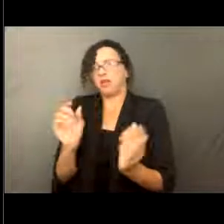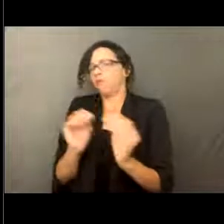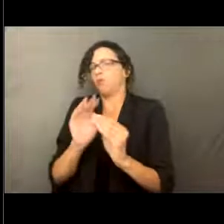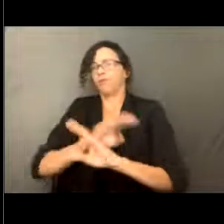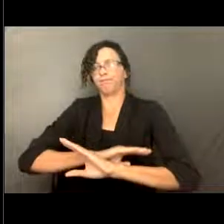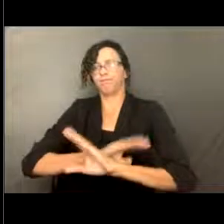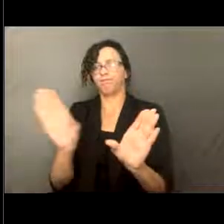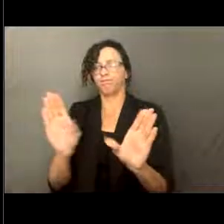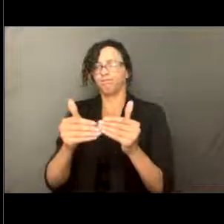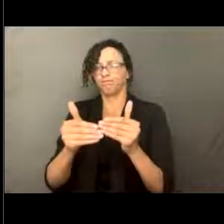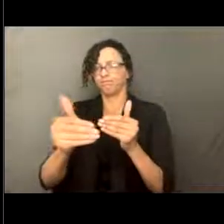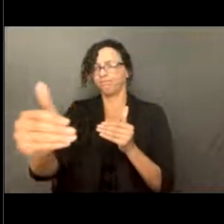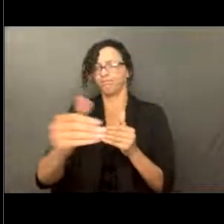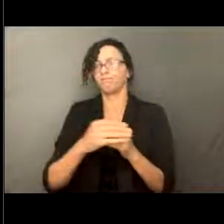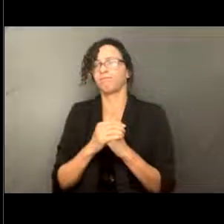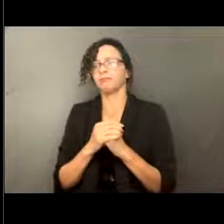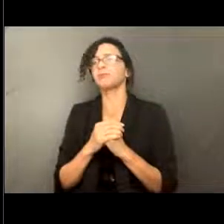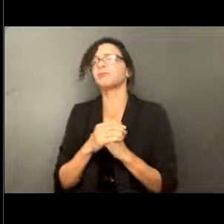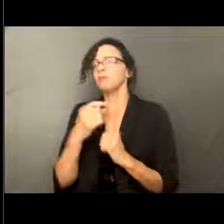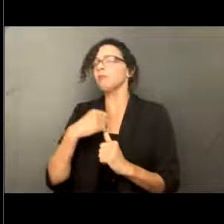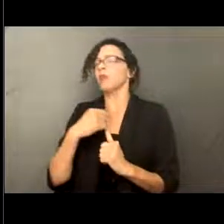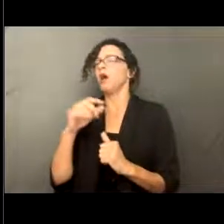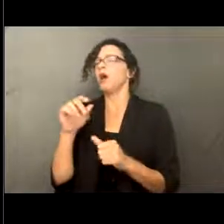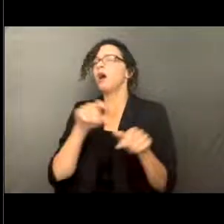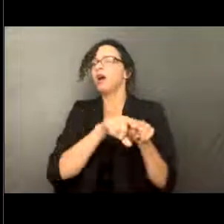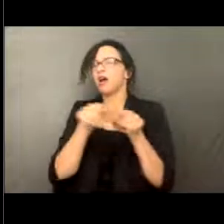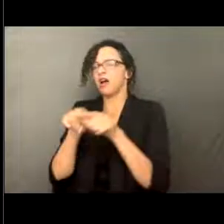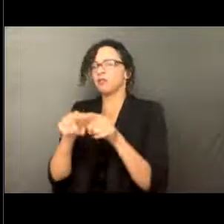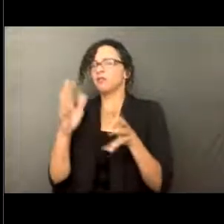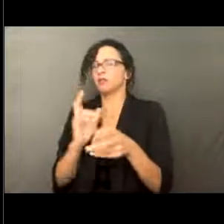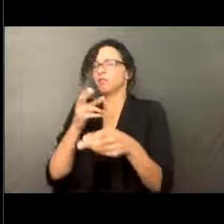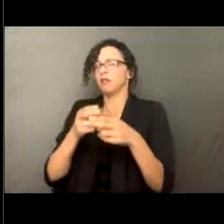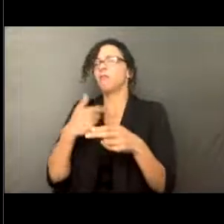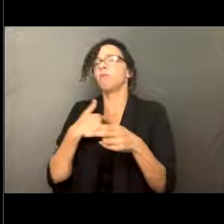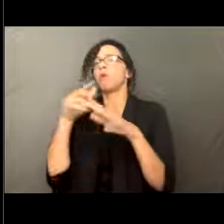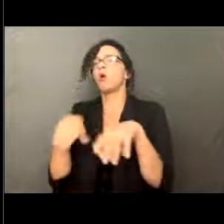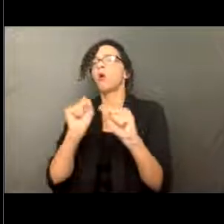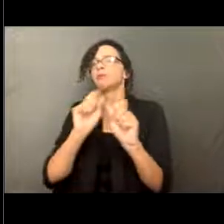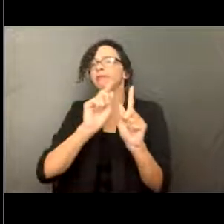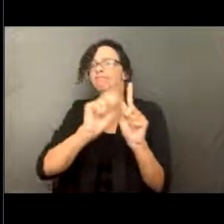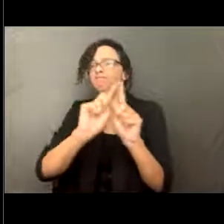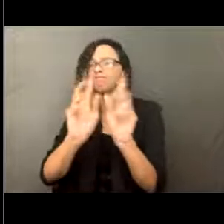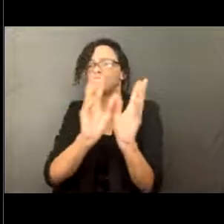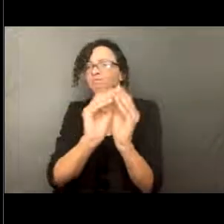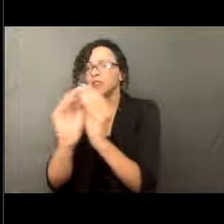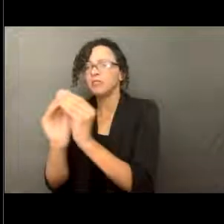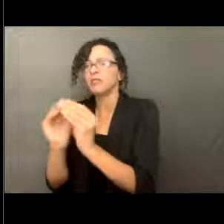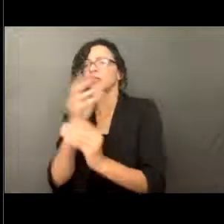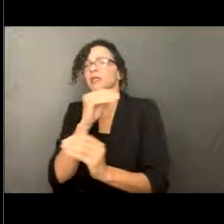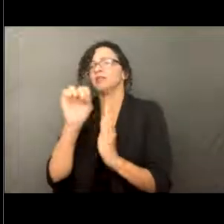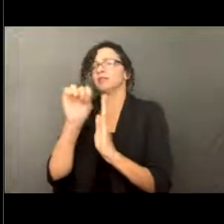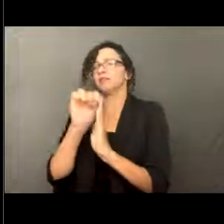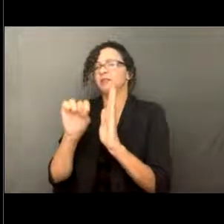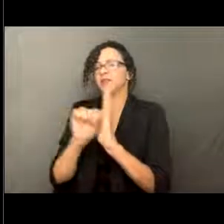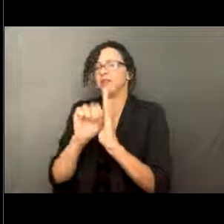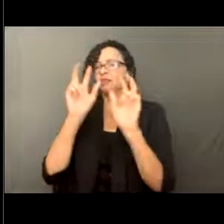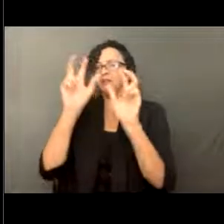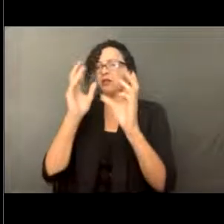with state and local agencies, with the construction industry as well,